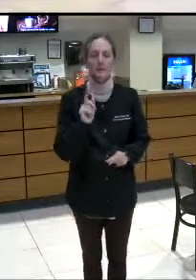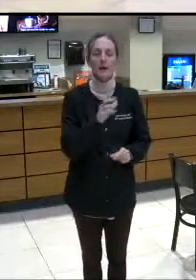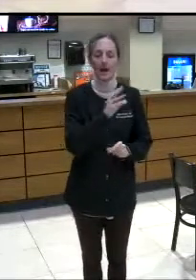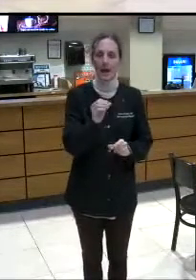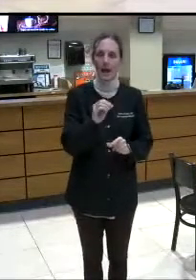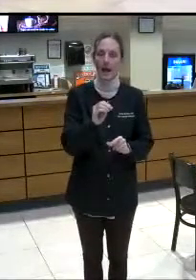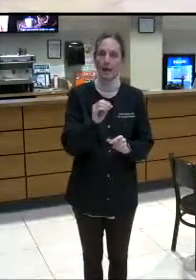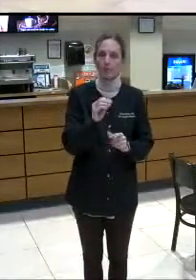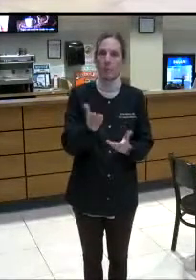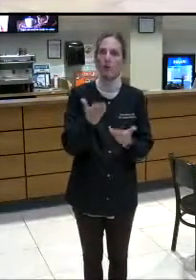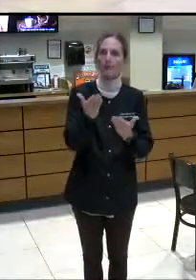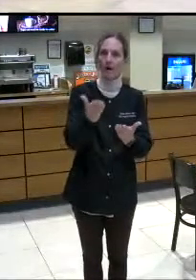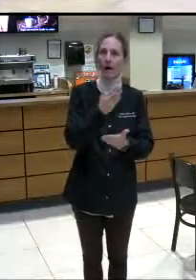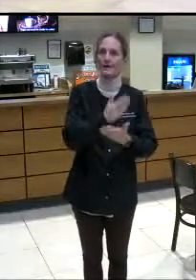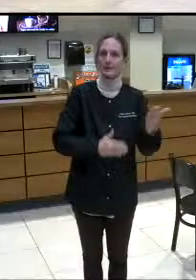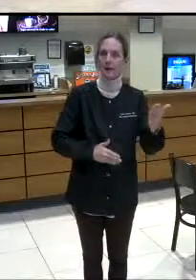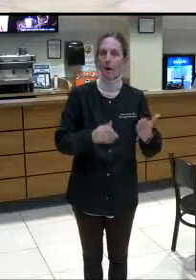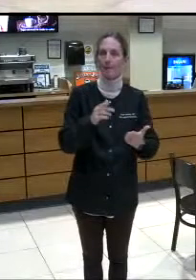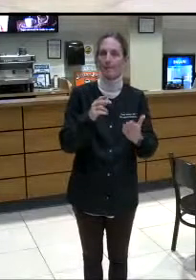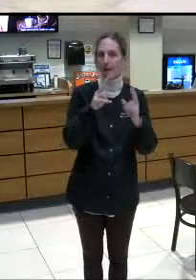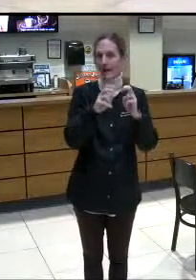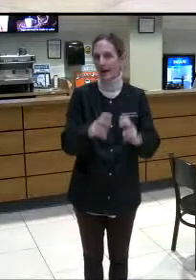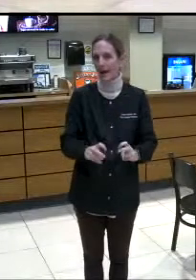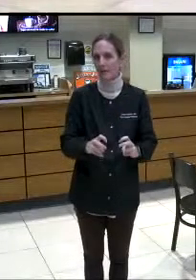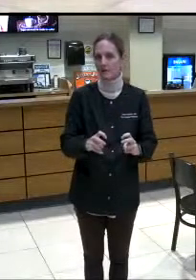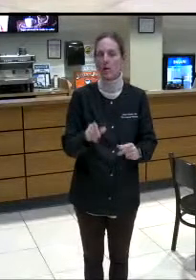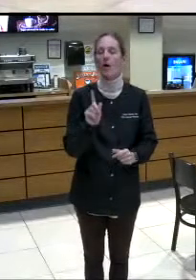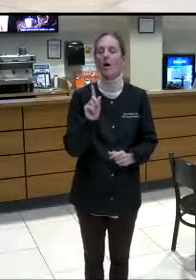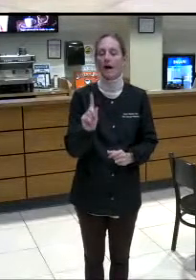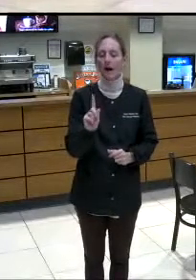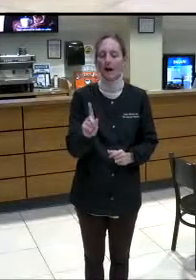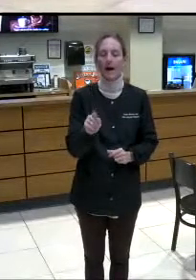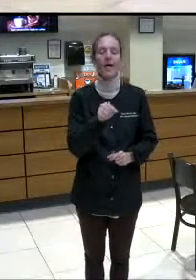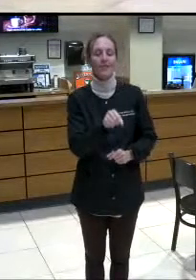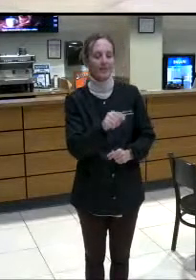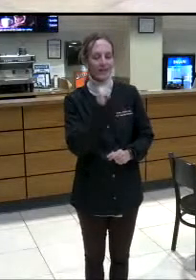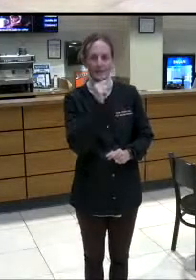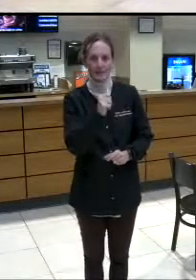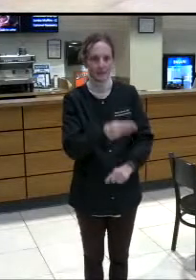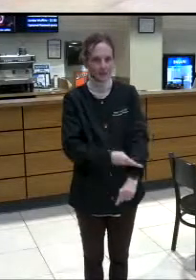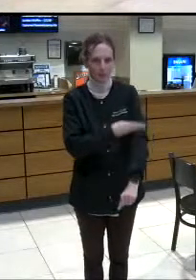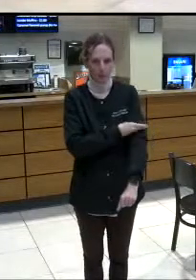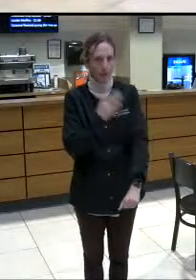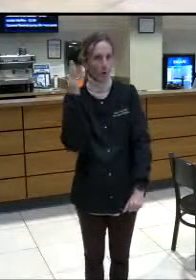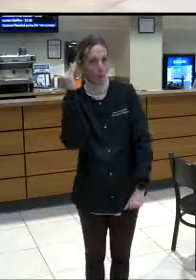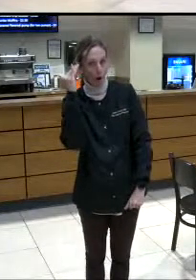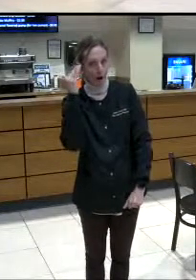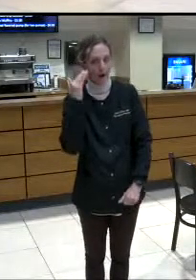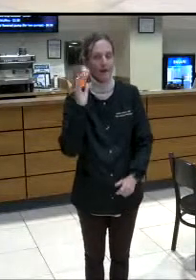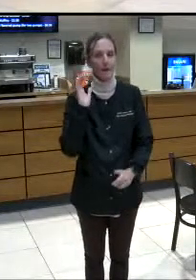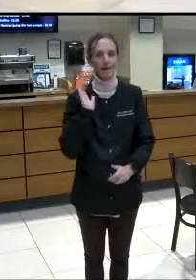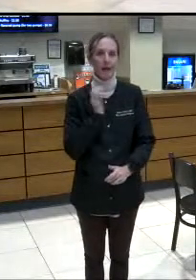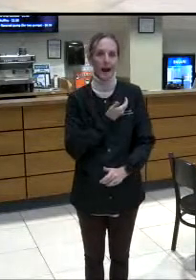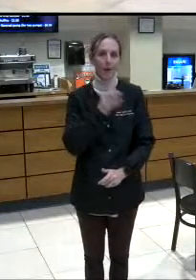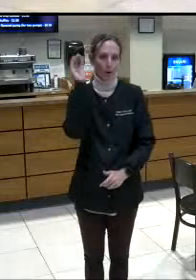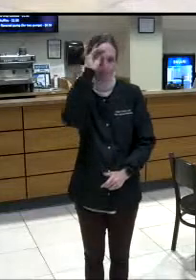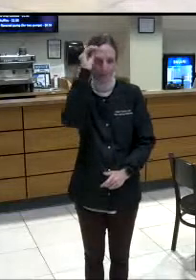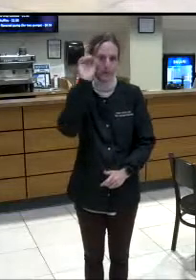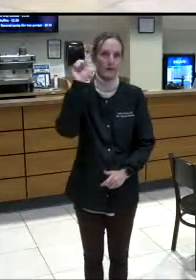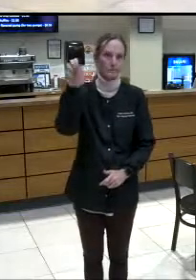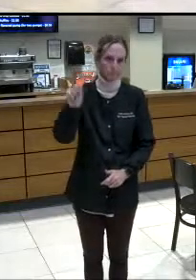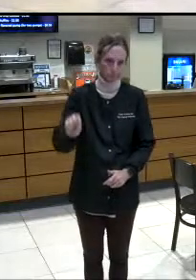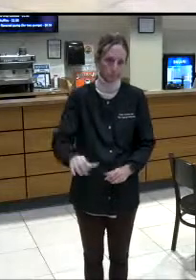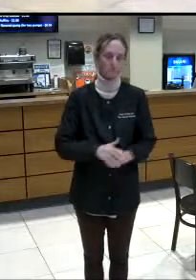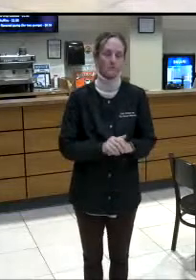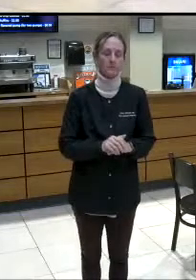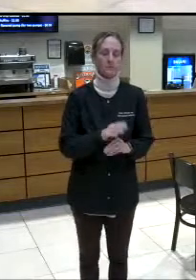the leader around maybe why something is not moving in the way that we think that it should. Or we encourage